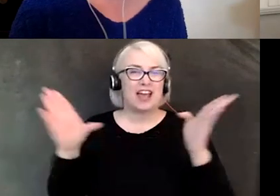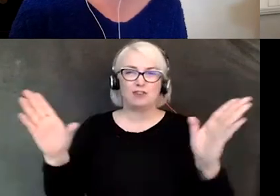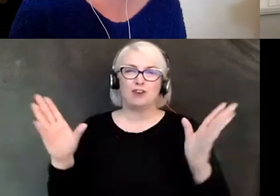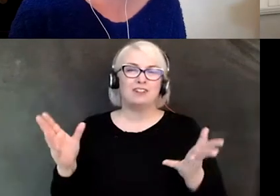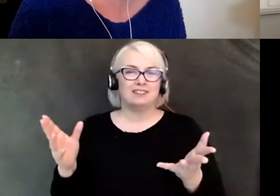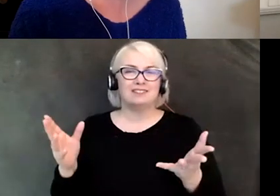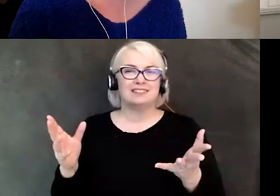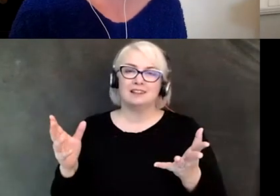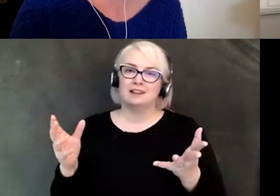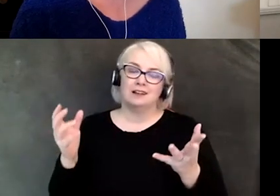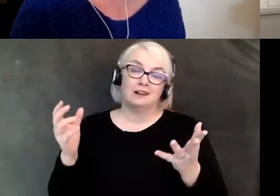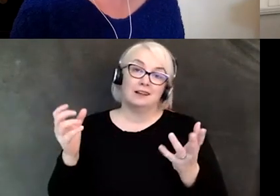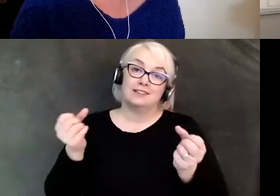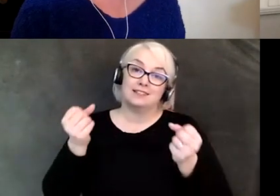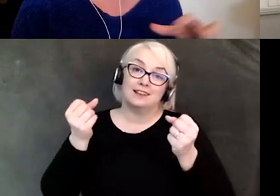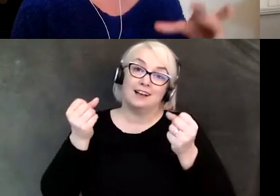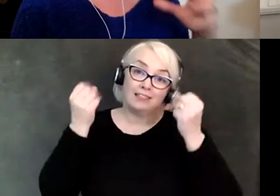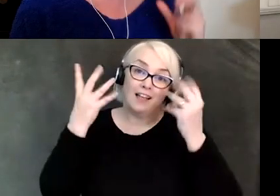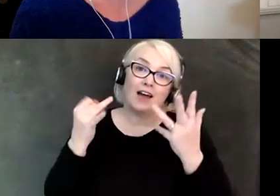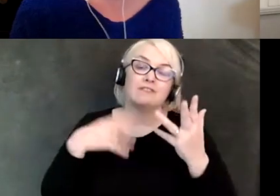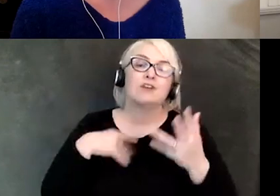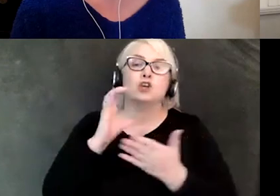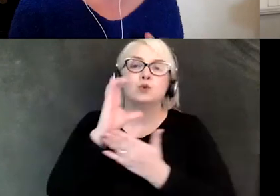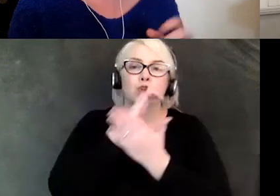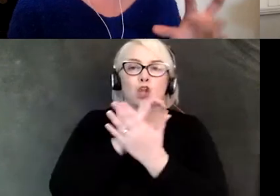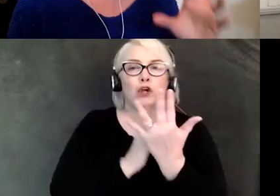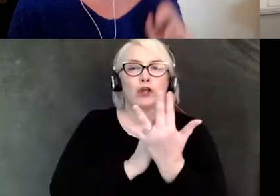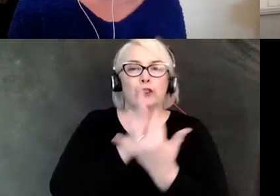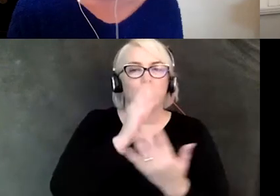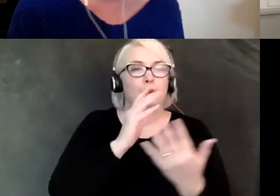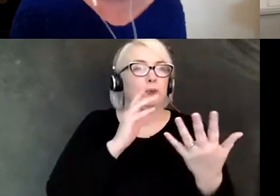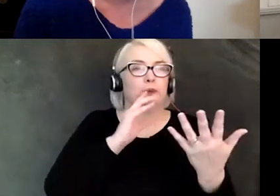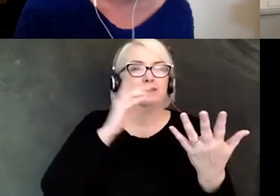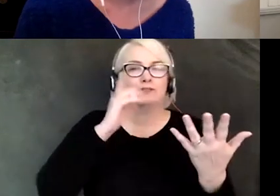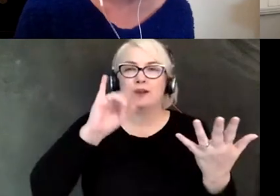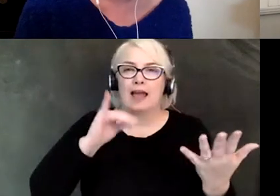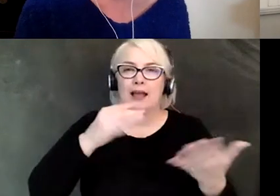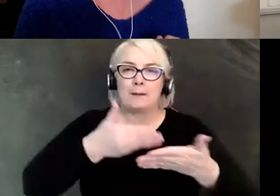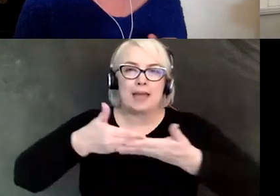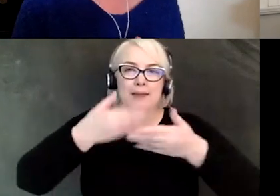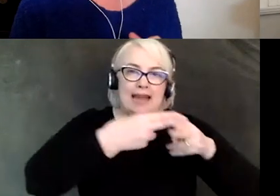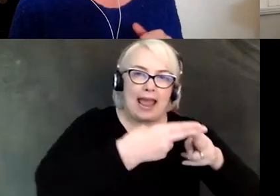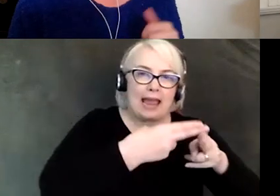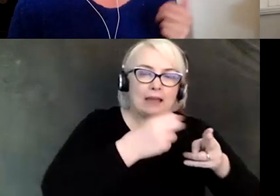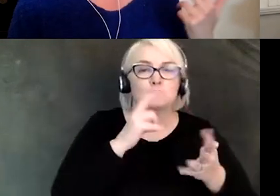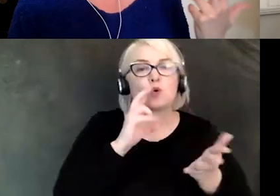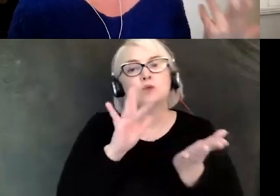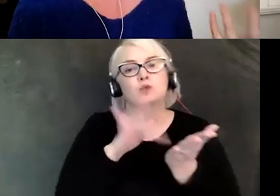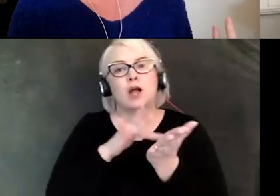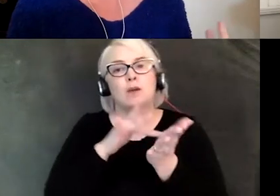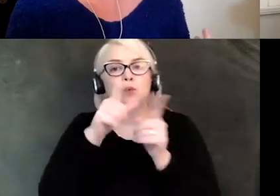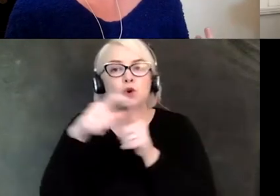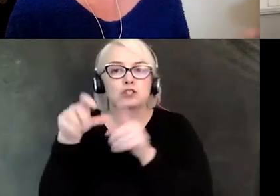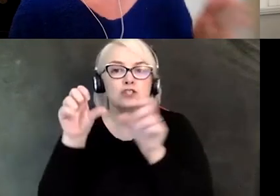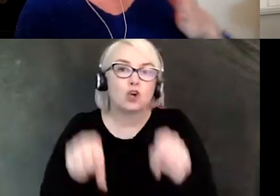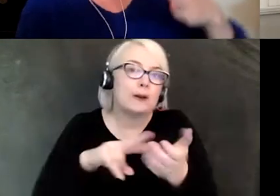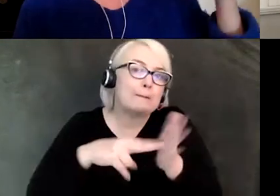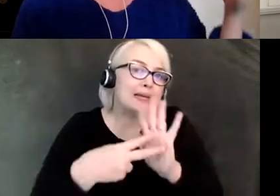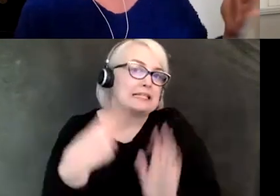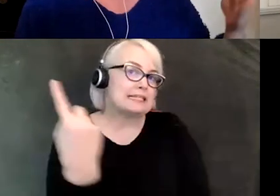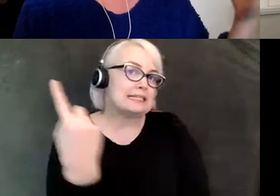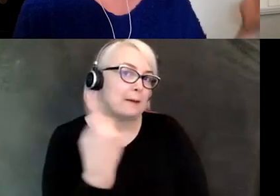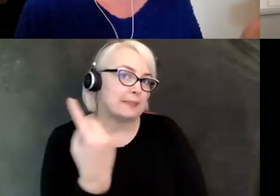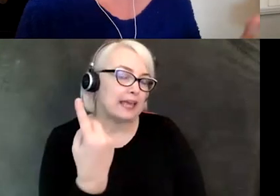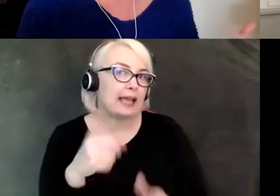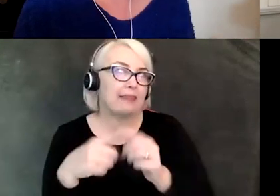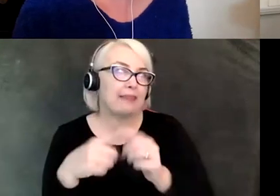baby name searches. There's a lot of like, you do look up things that could mean something like, and then like